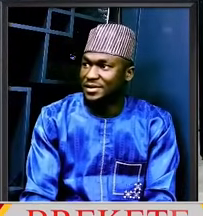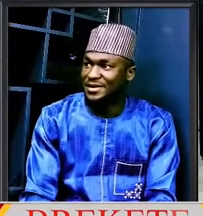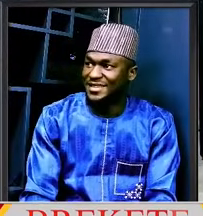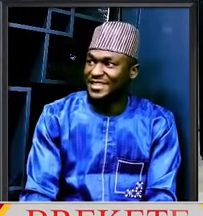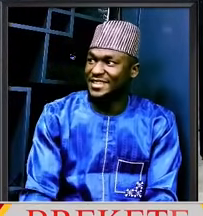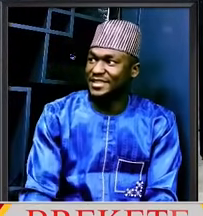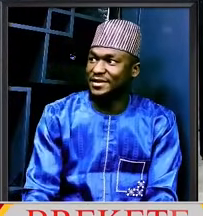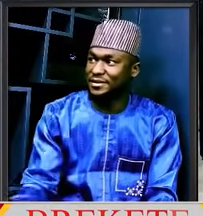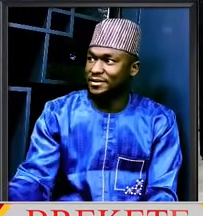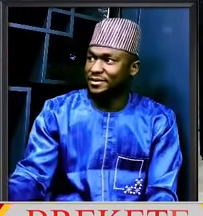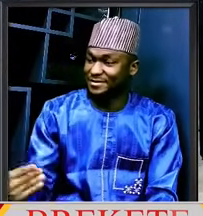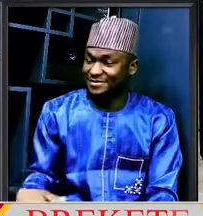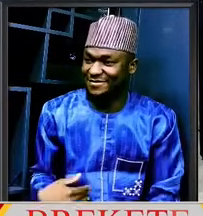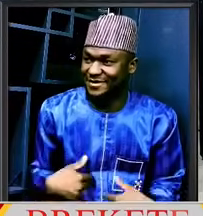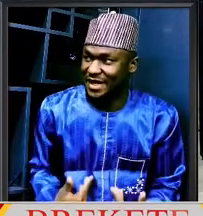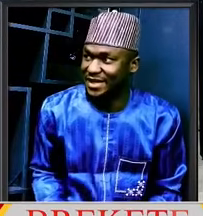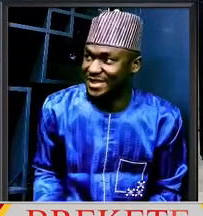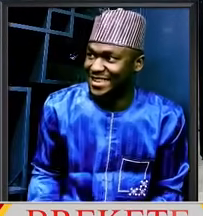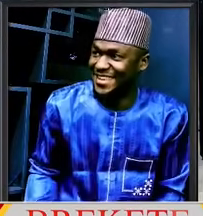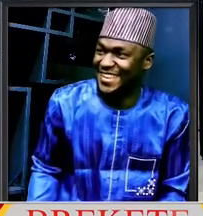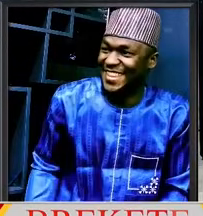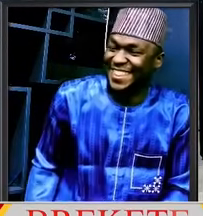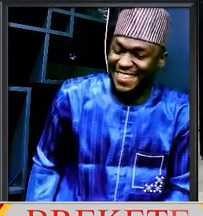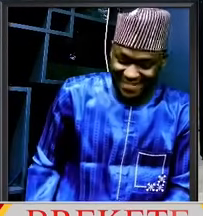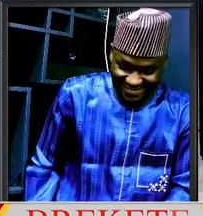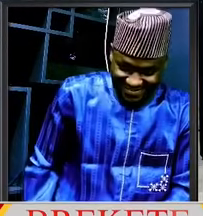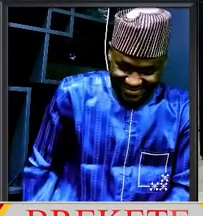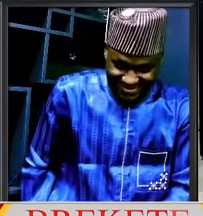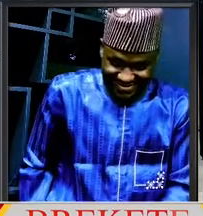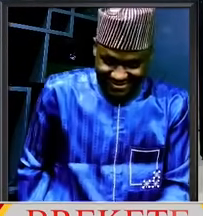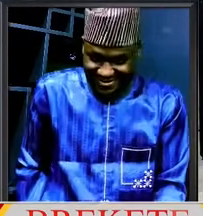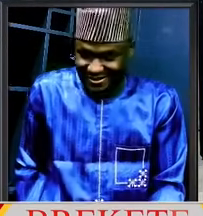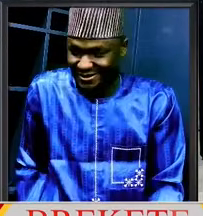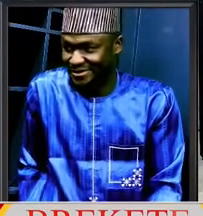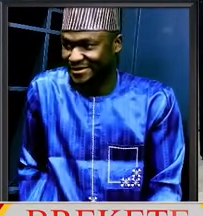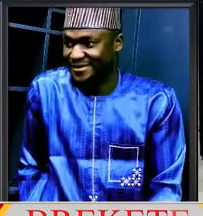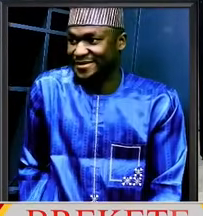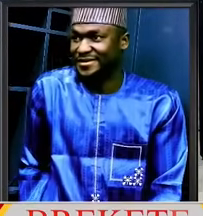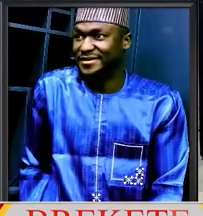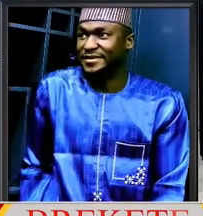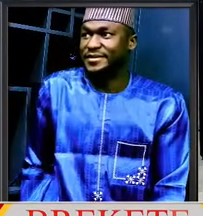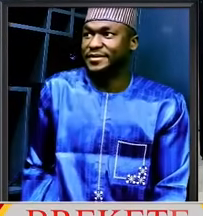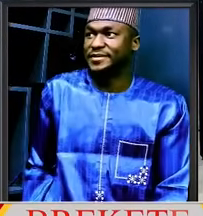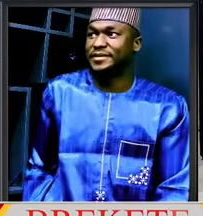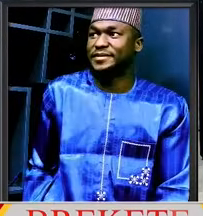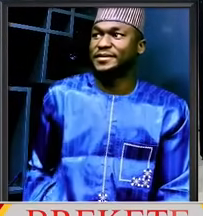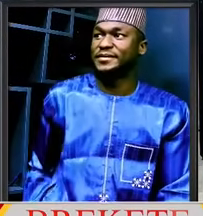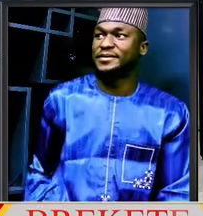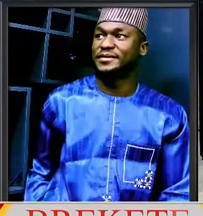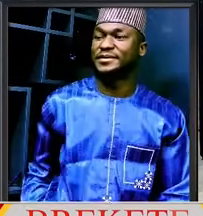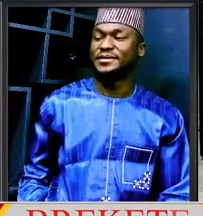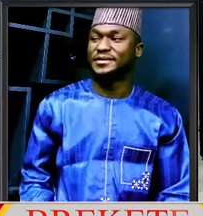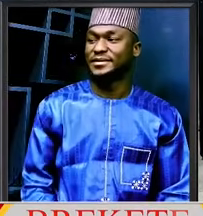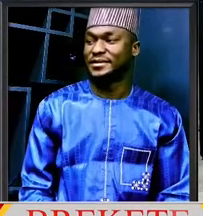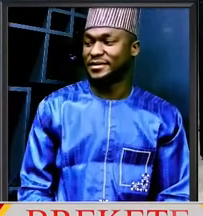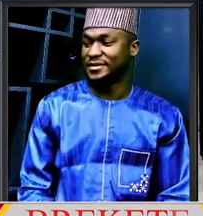she's so articulate. This person narrates story finish. You don't need to begin look